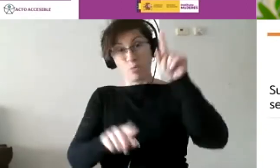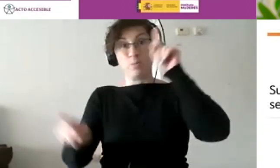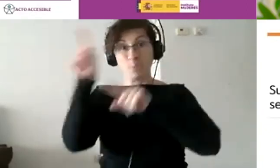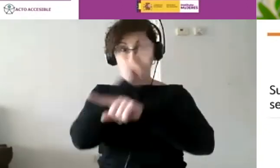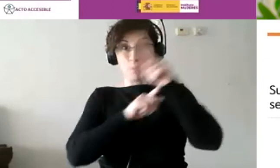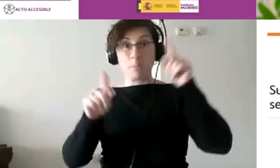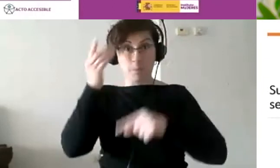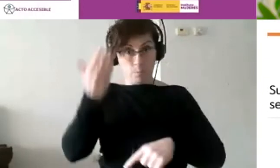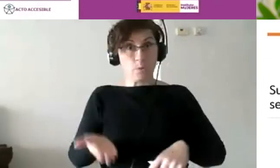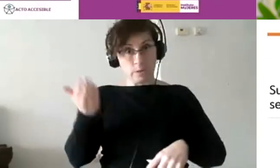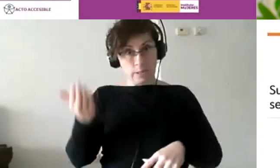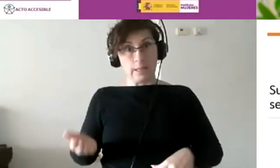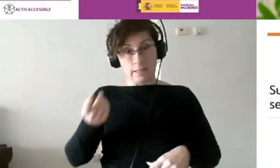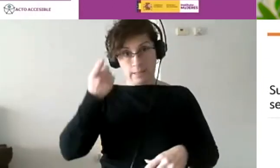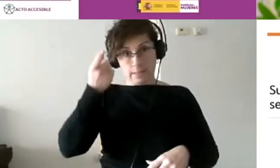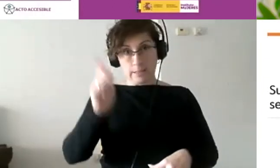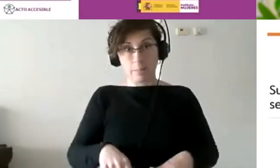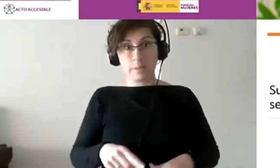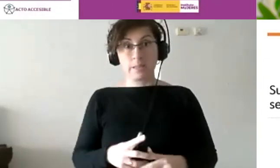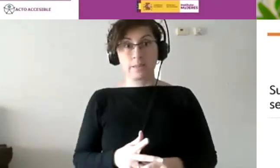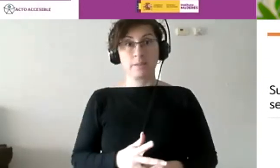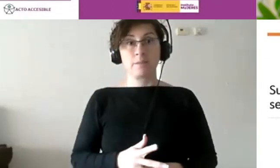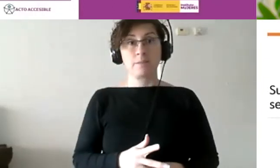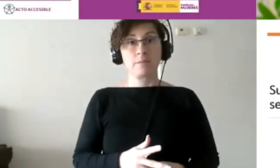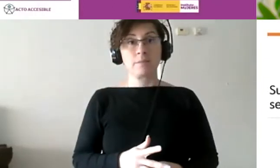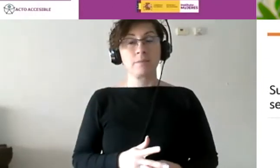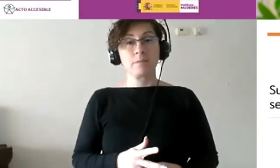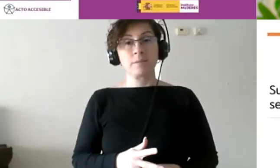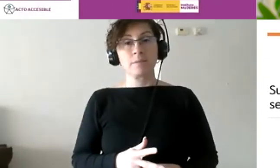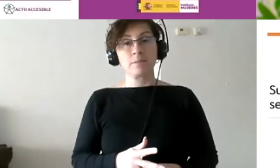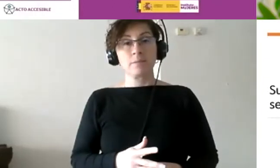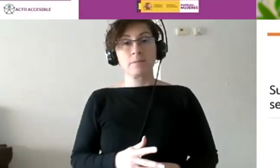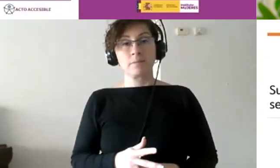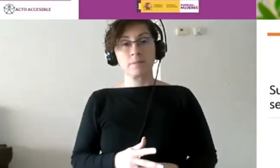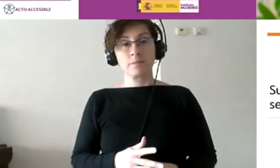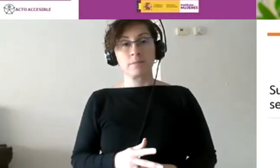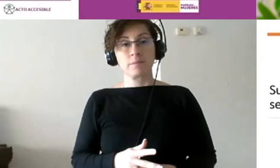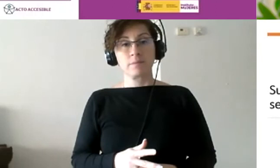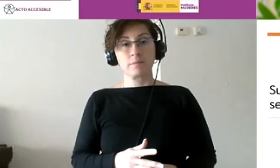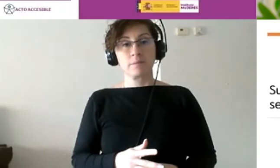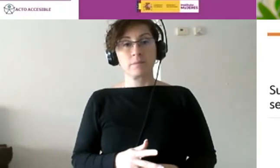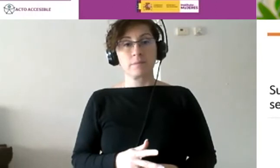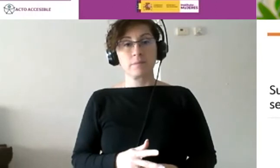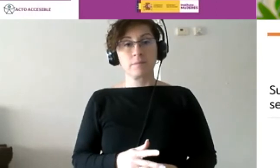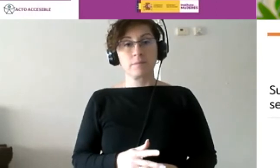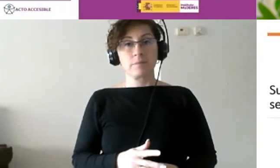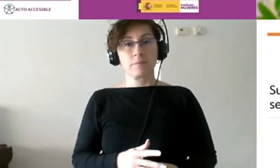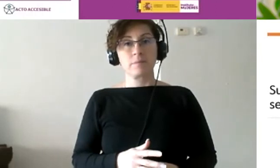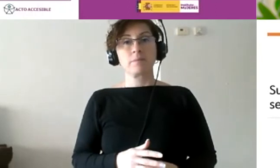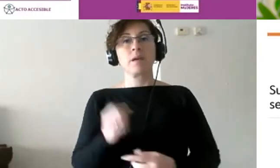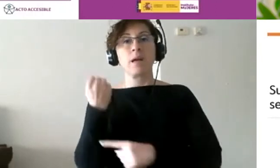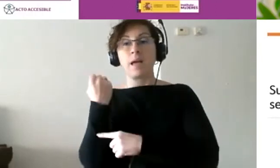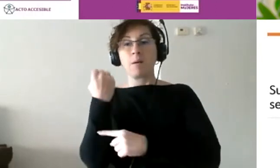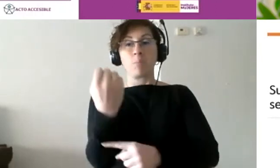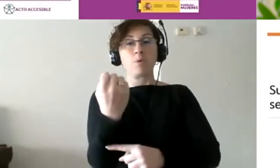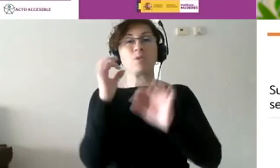services. Those services which should be provided for people with disabilities, for women and girls with